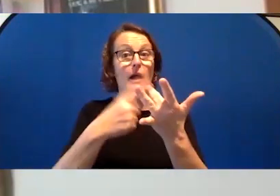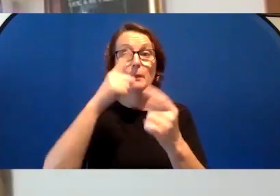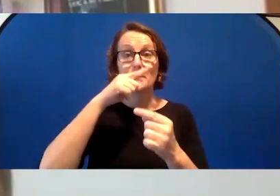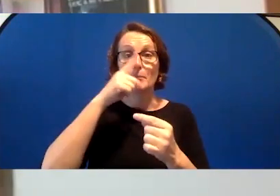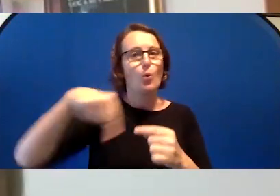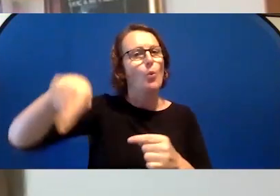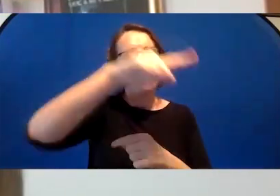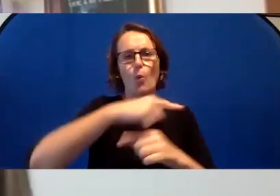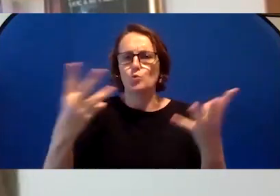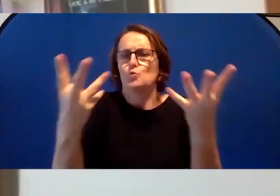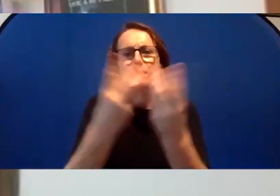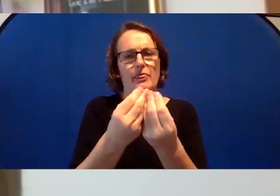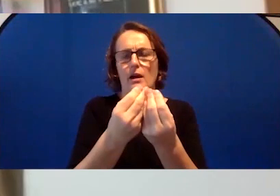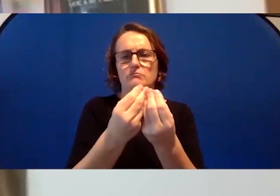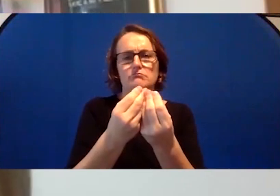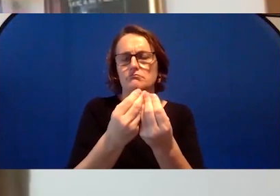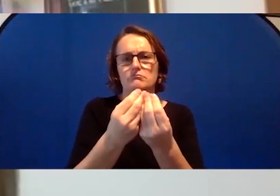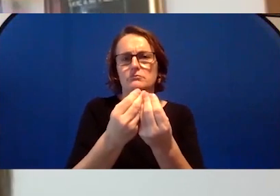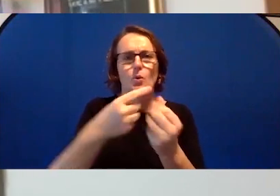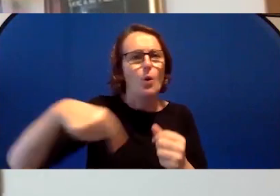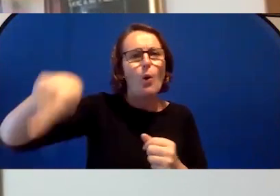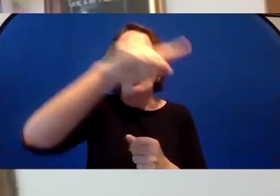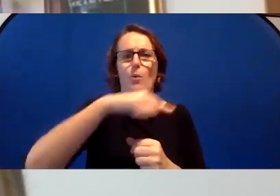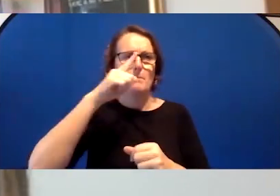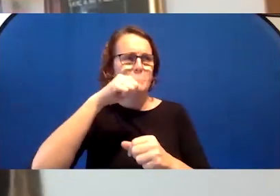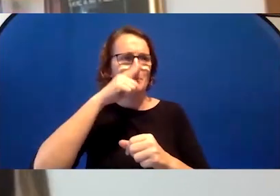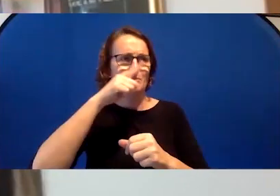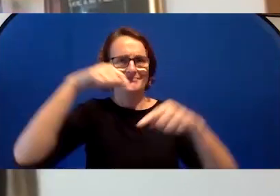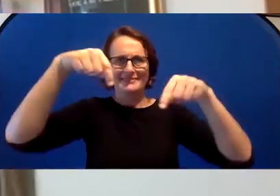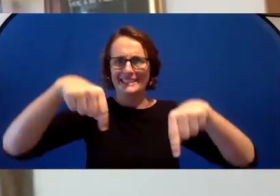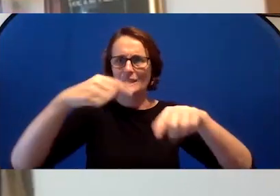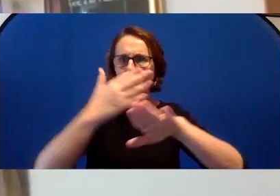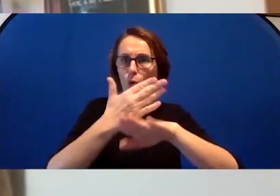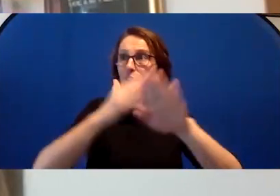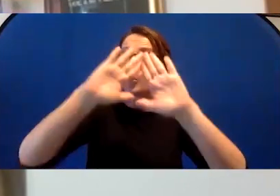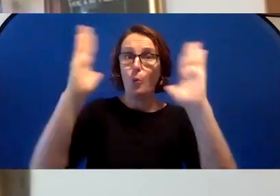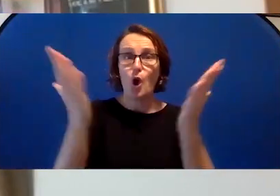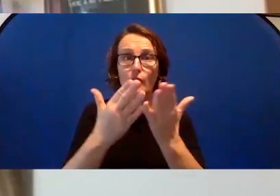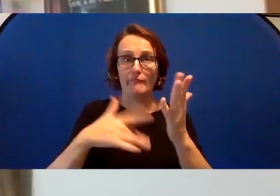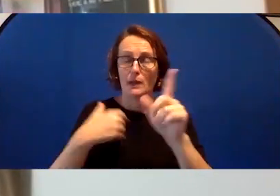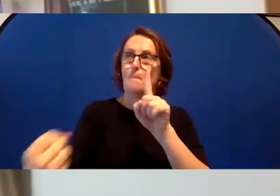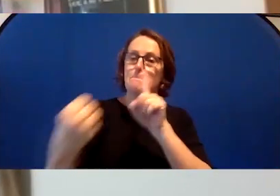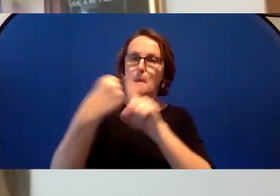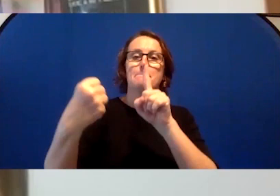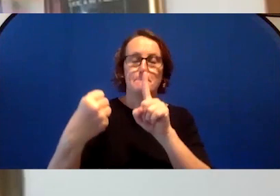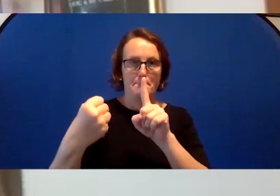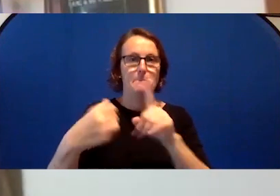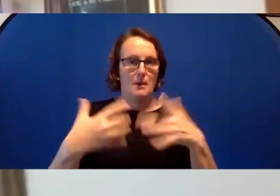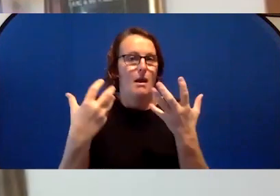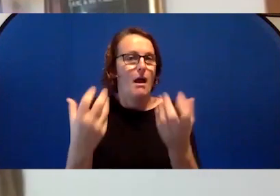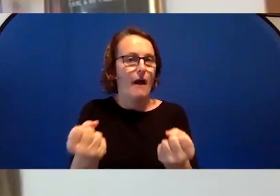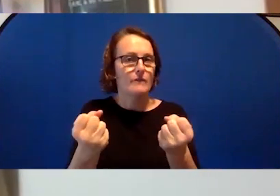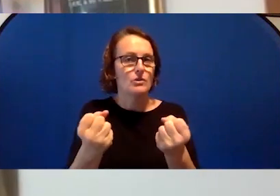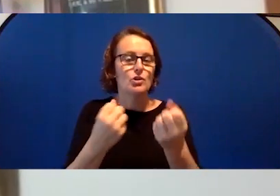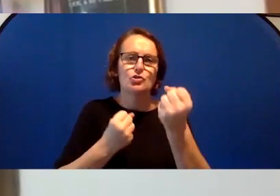this together. Every person in our industry, pretty much every person in the world, has been impacted in some way, and